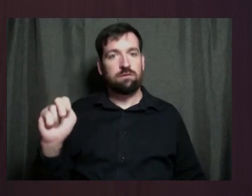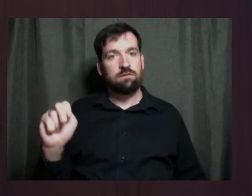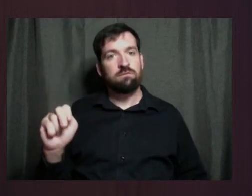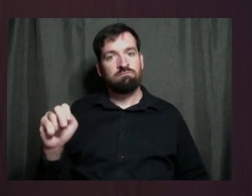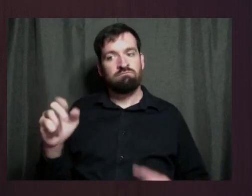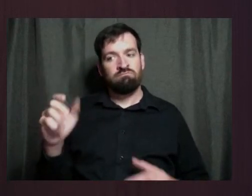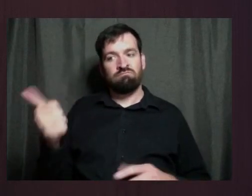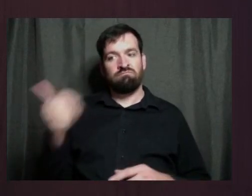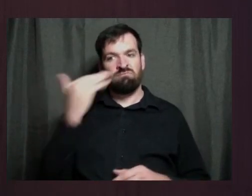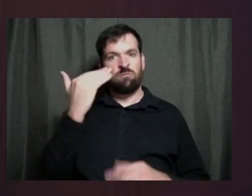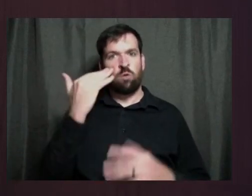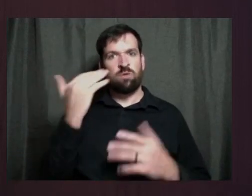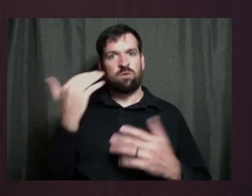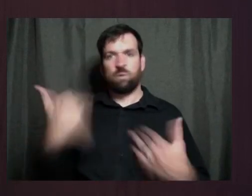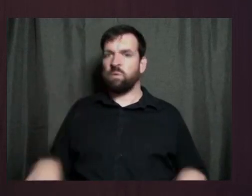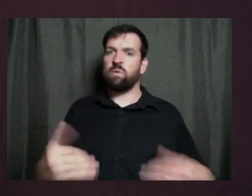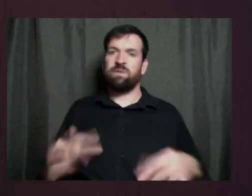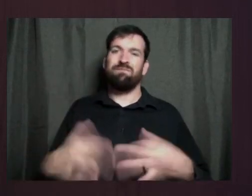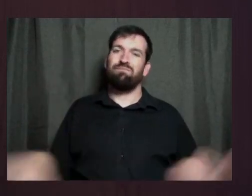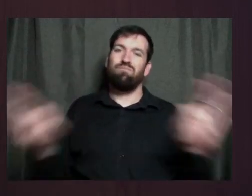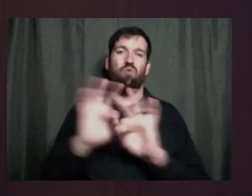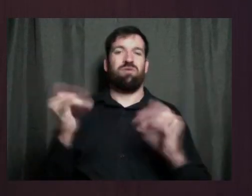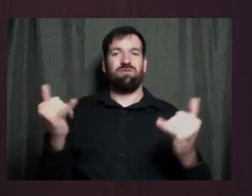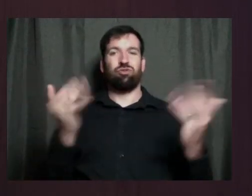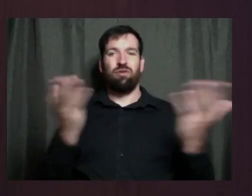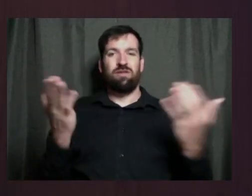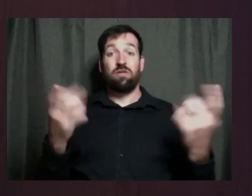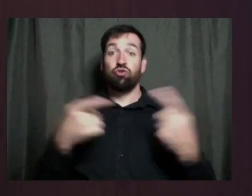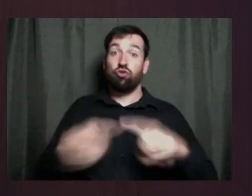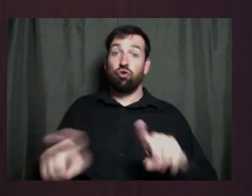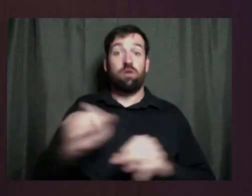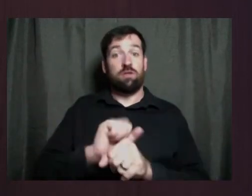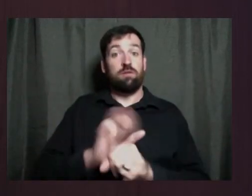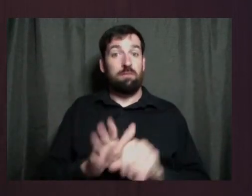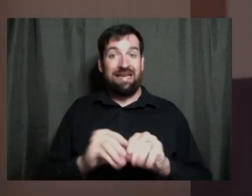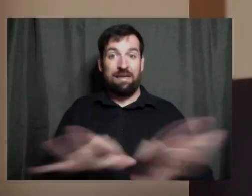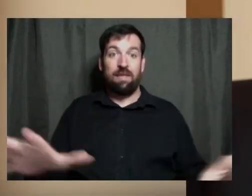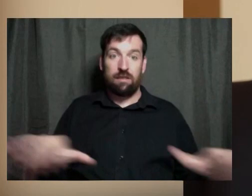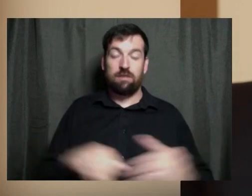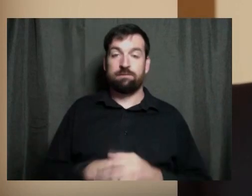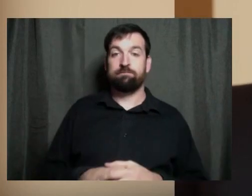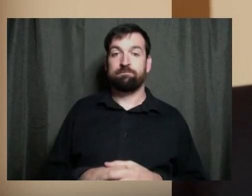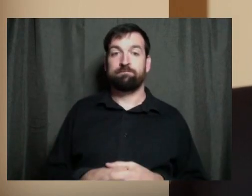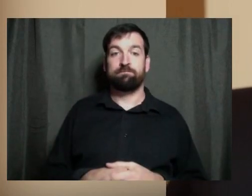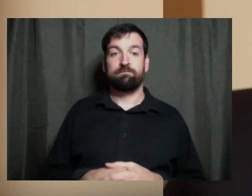services are, and especially during a pandemic. Here's Petrania Poonswan with her story.